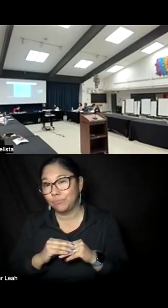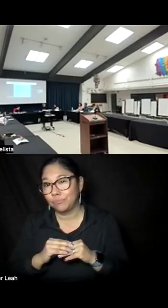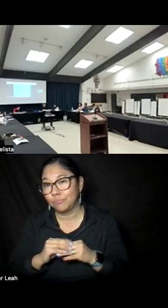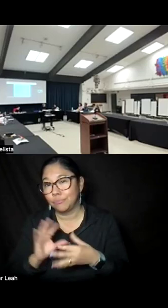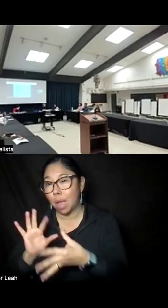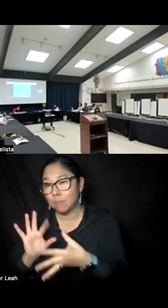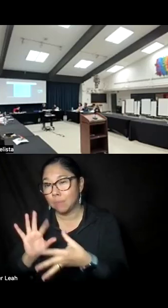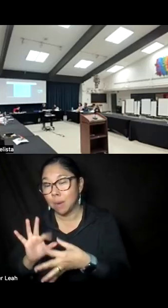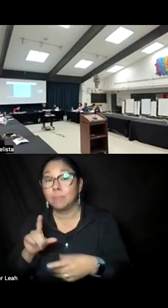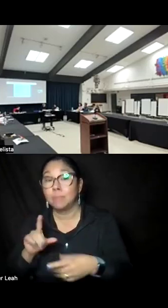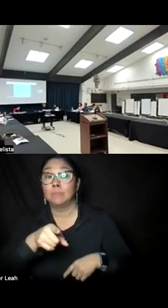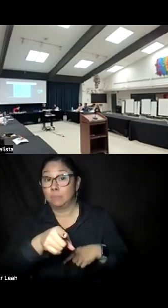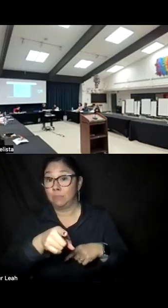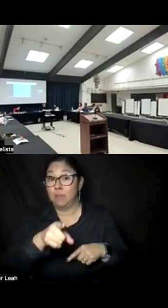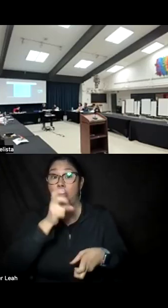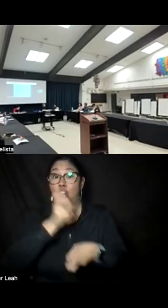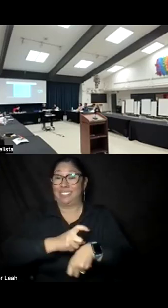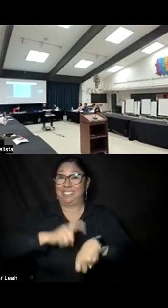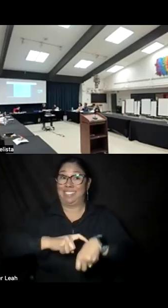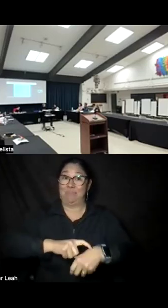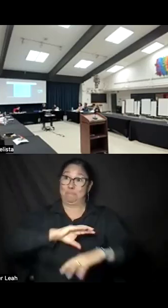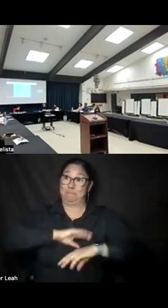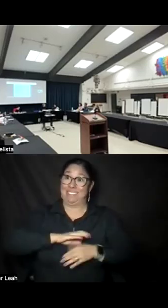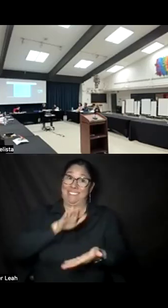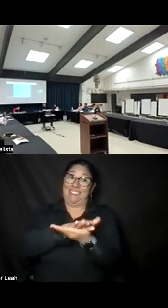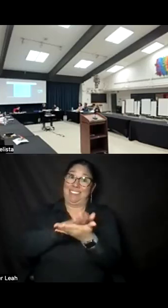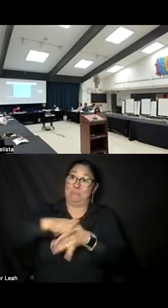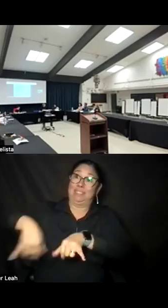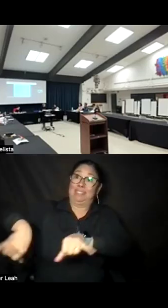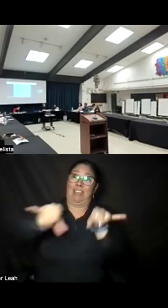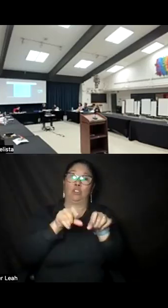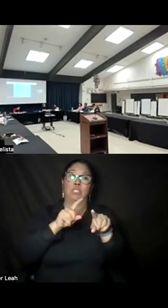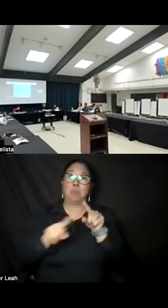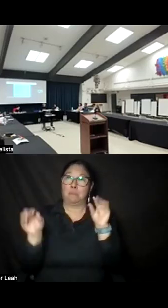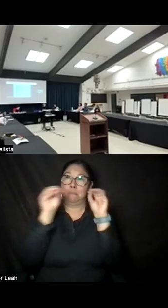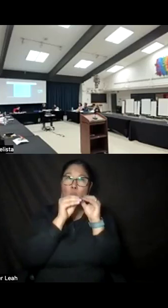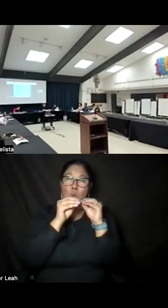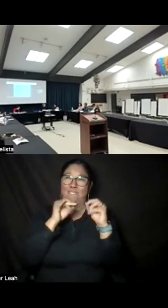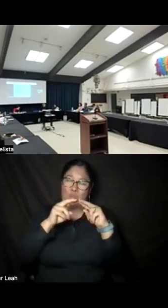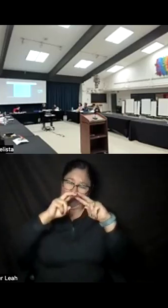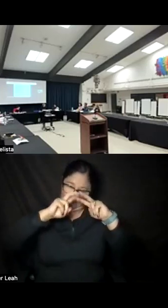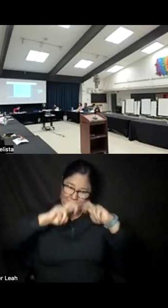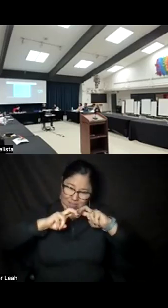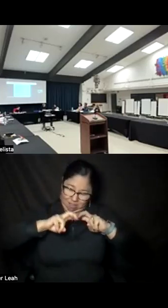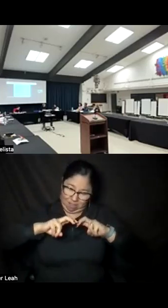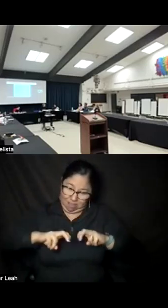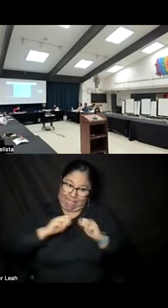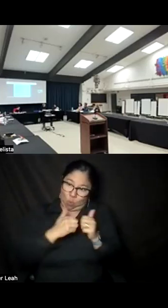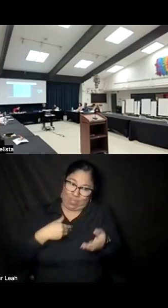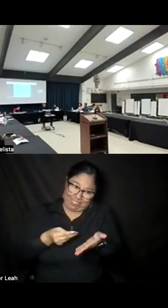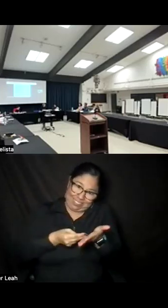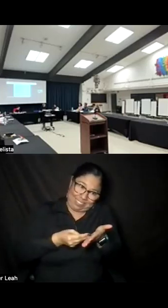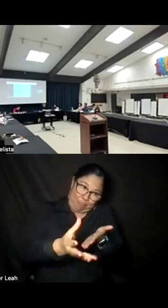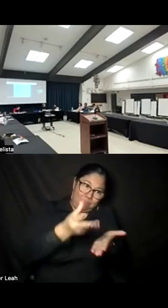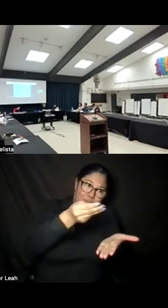hardest time meeting the academic standards. And so the more granular we can get in terms of how the dollars are spent, we